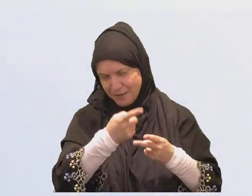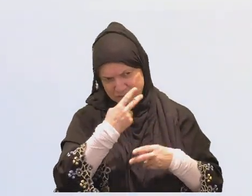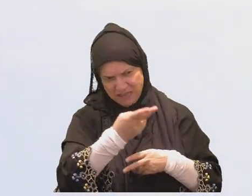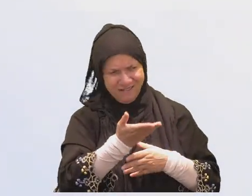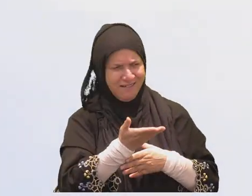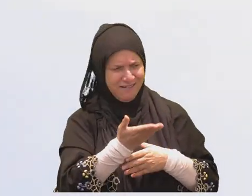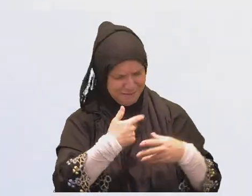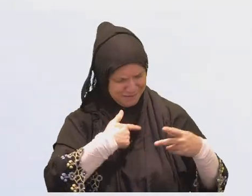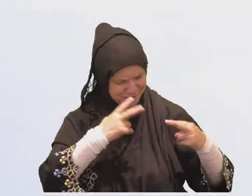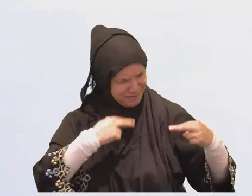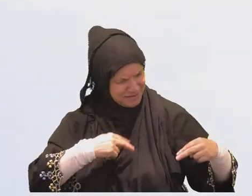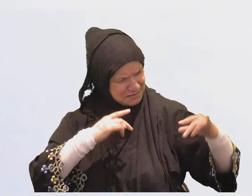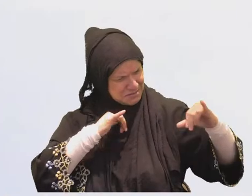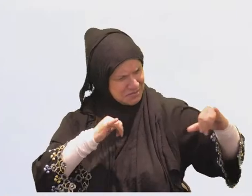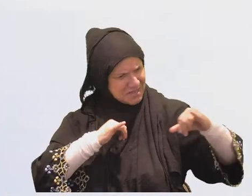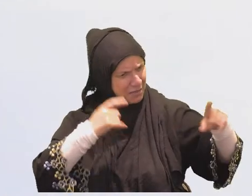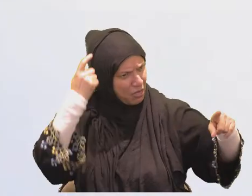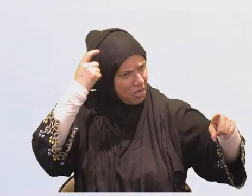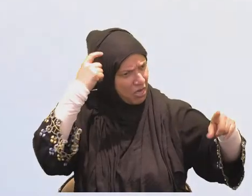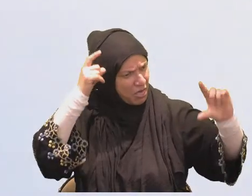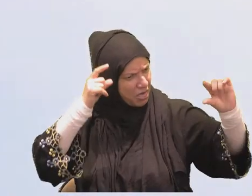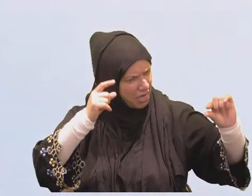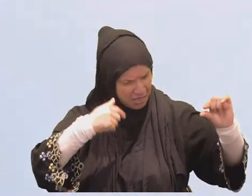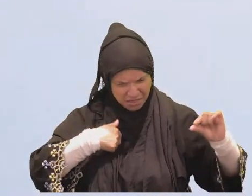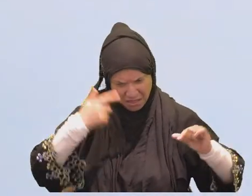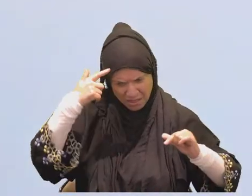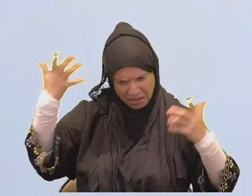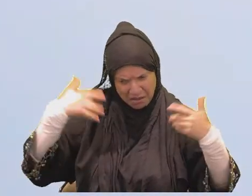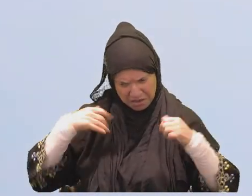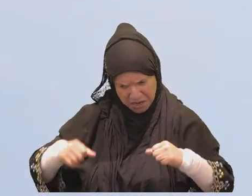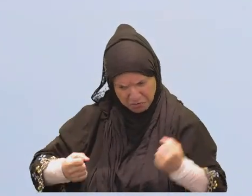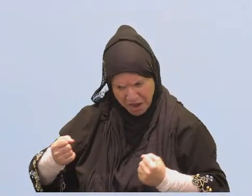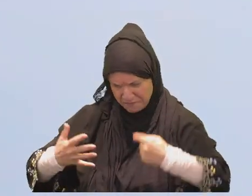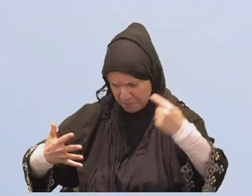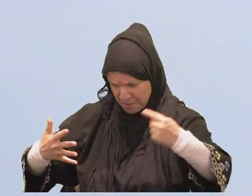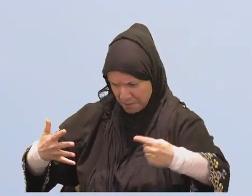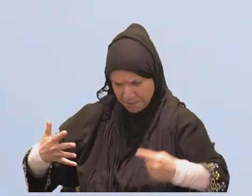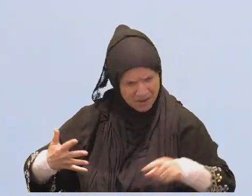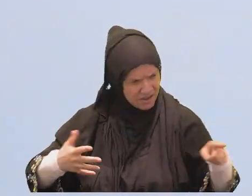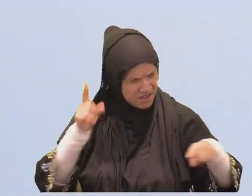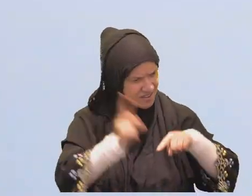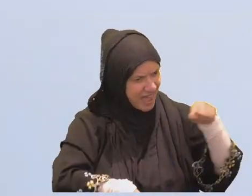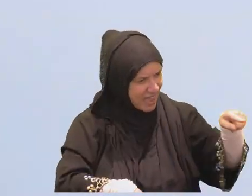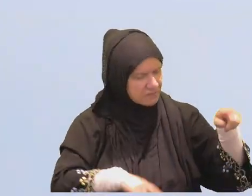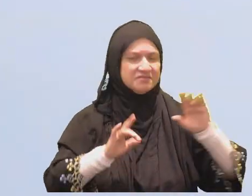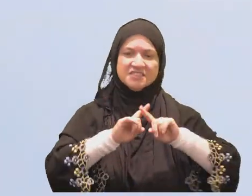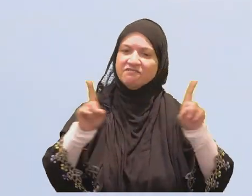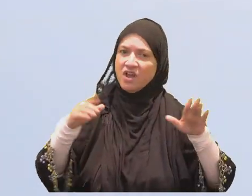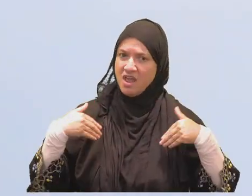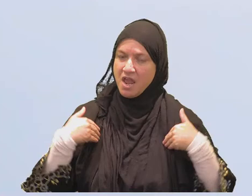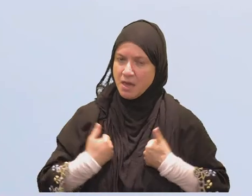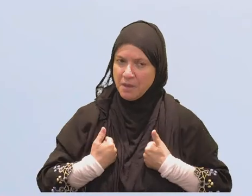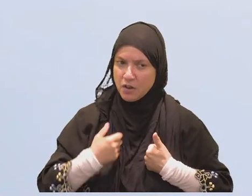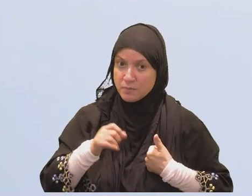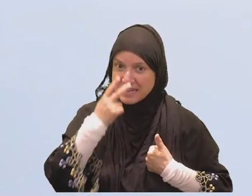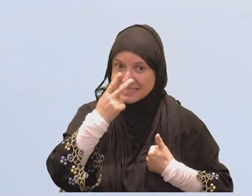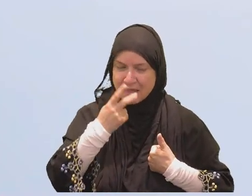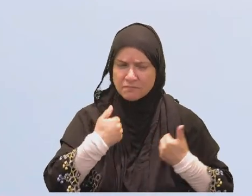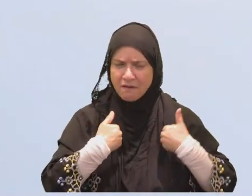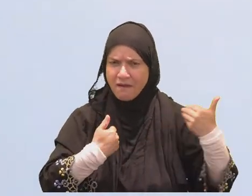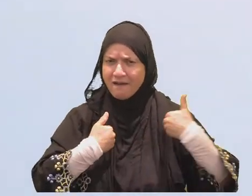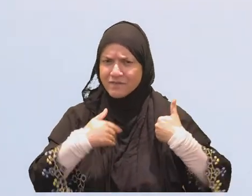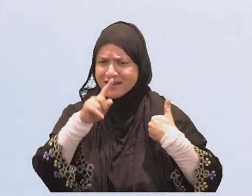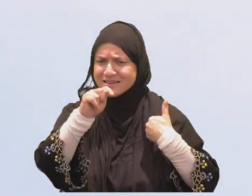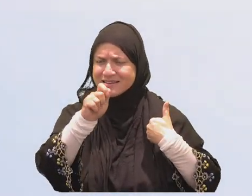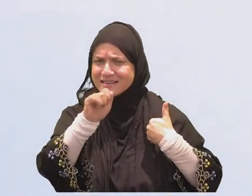And that's all a monkey's been doing for as long as we know monkeys. But human beings have been accumulating knowledge,